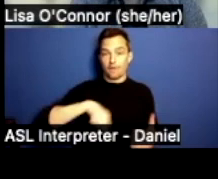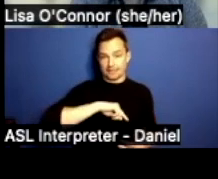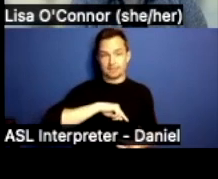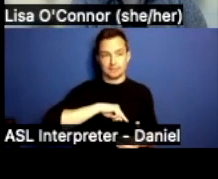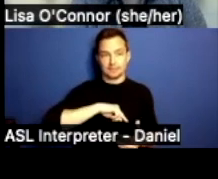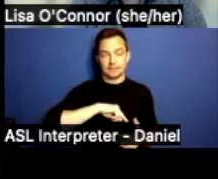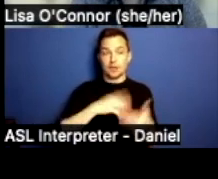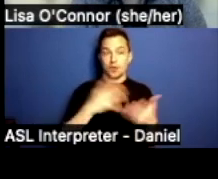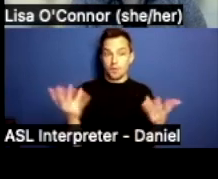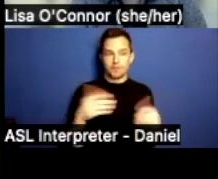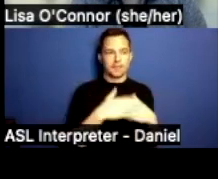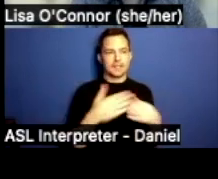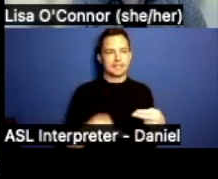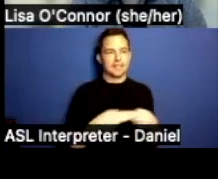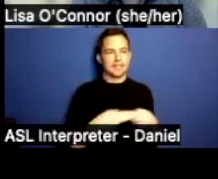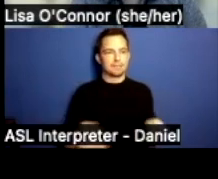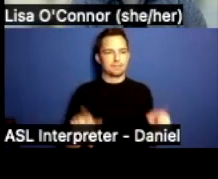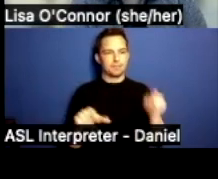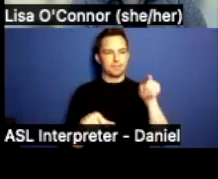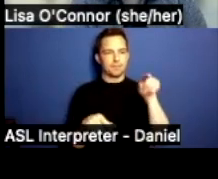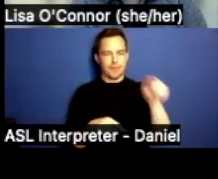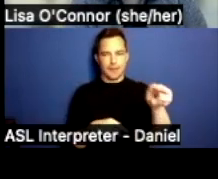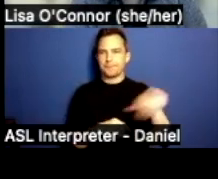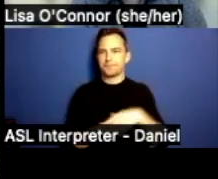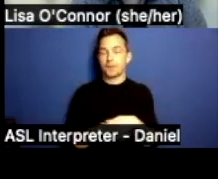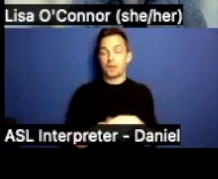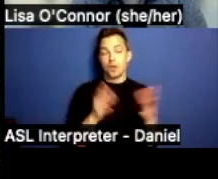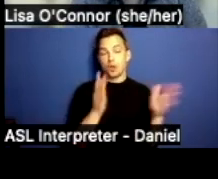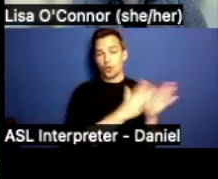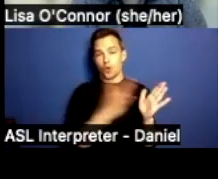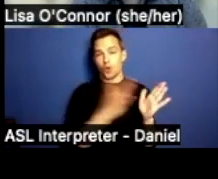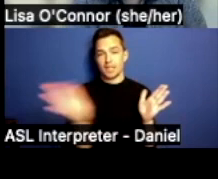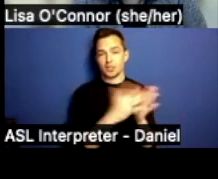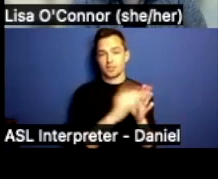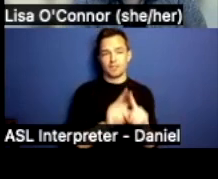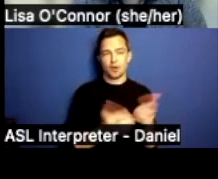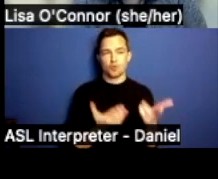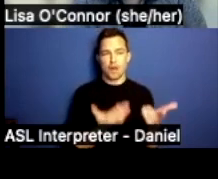And that's the next slide, please. So the range of recommendations